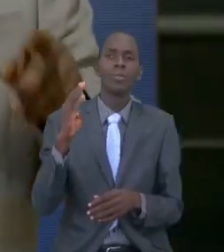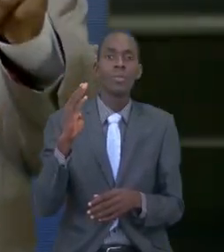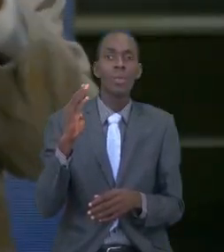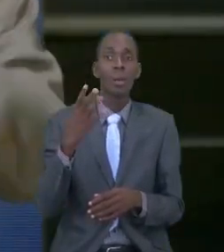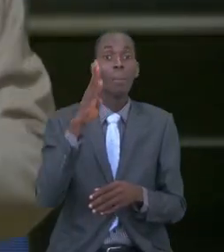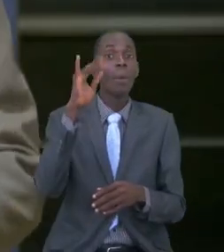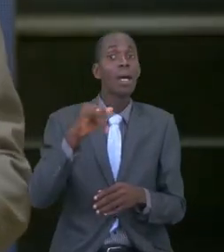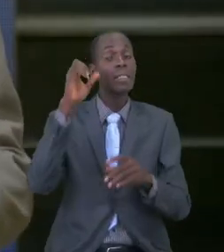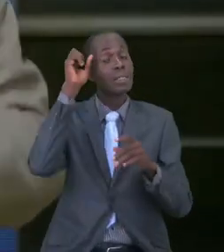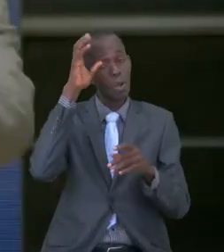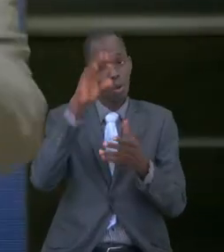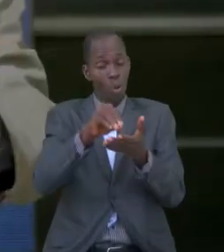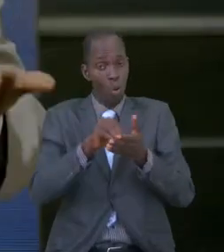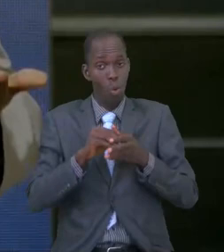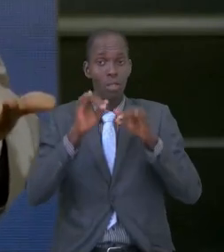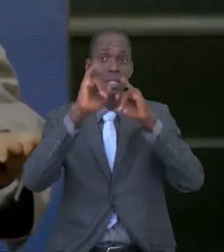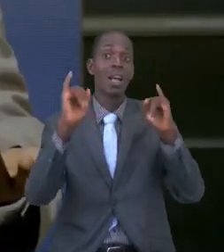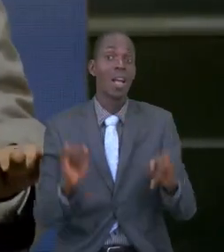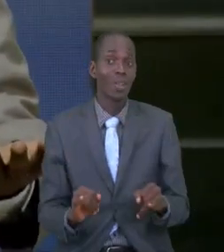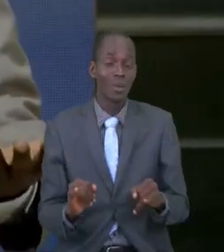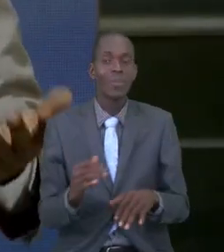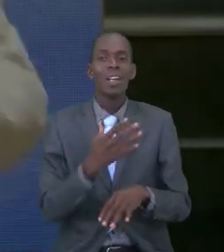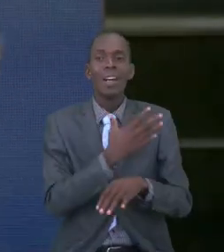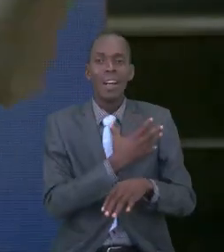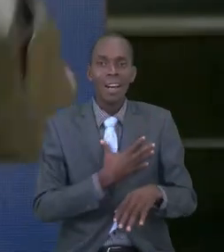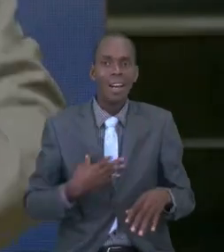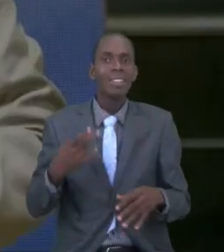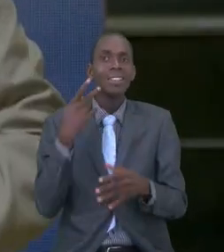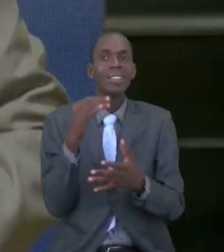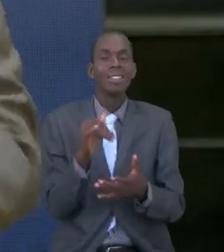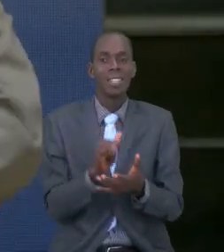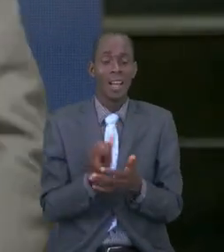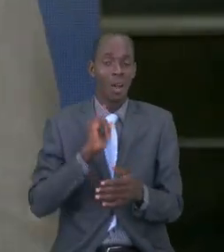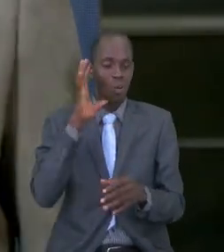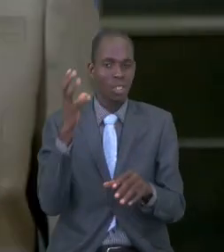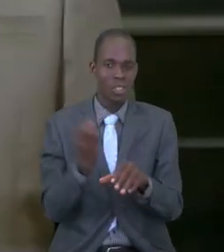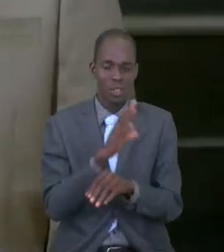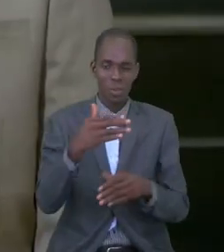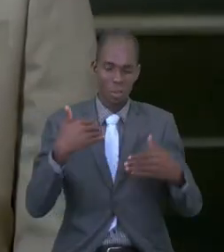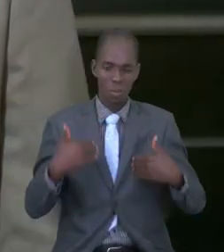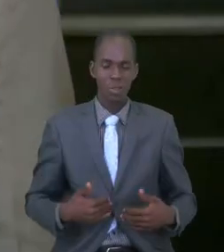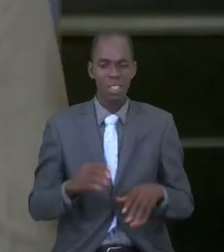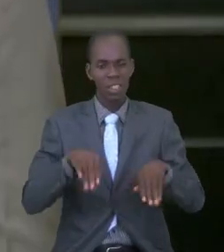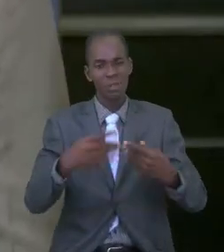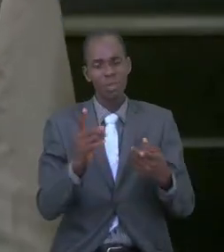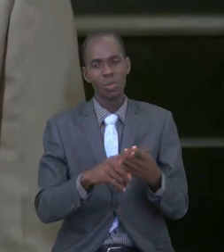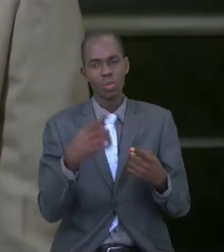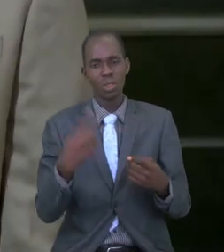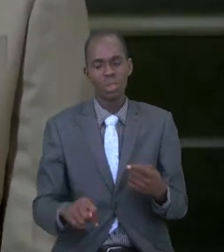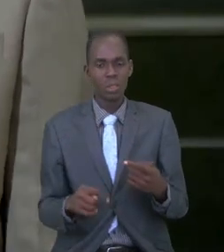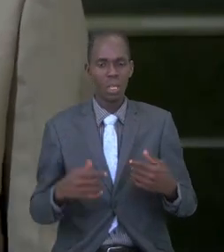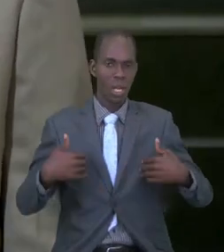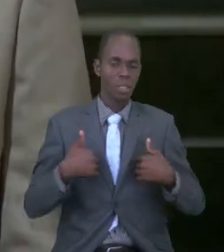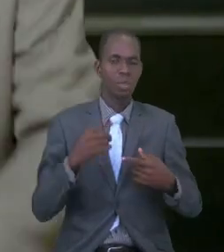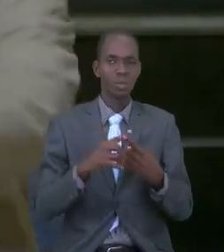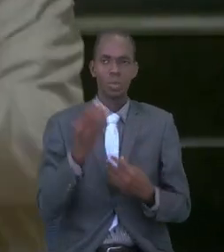I'll kill you. Come on here. I'll give your flesh to the birds of the air. It's not what they say that runs